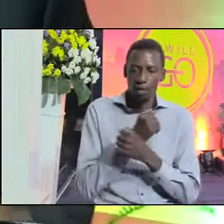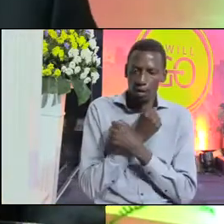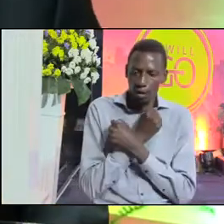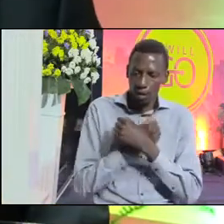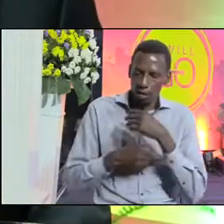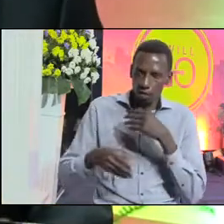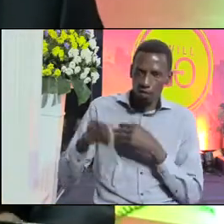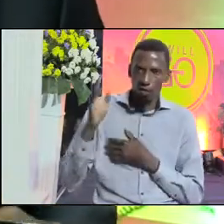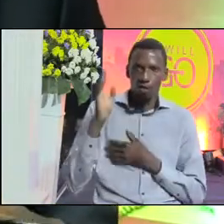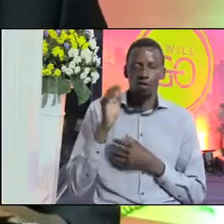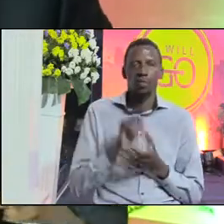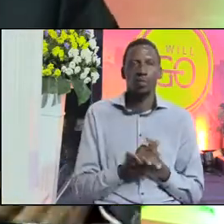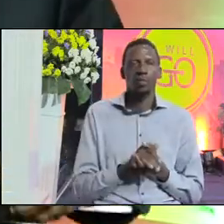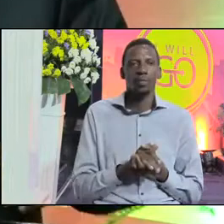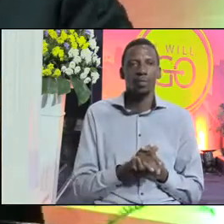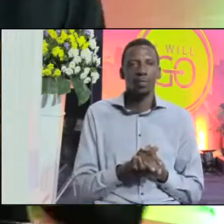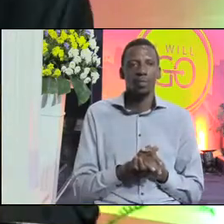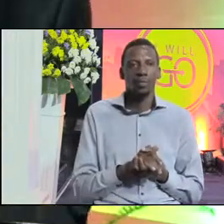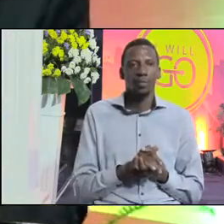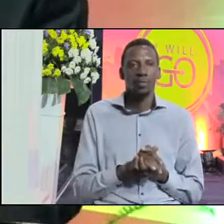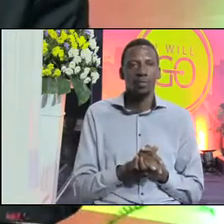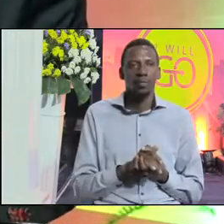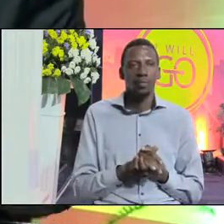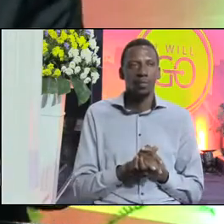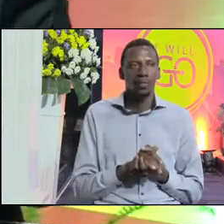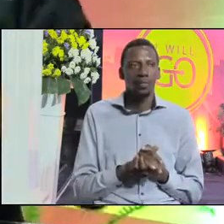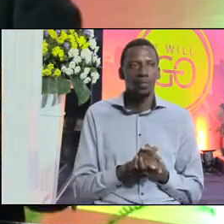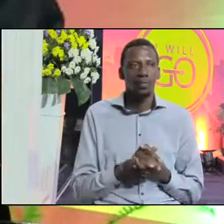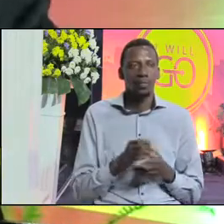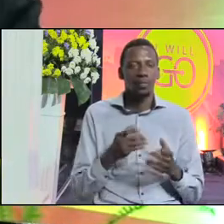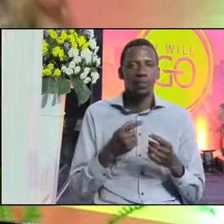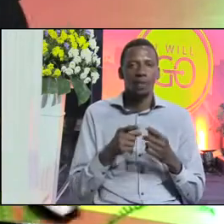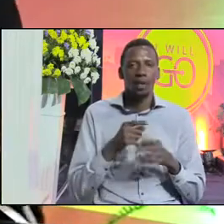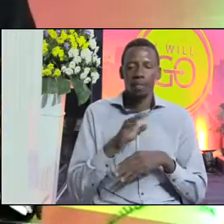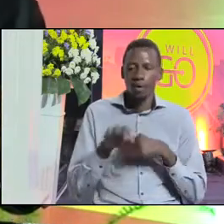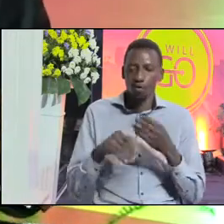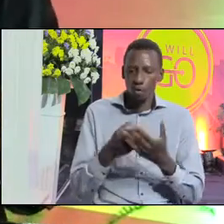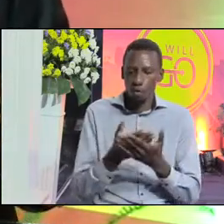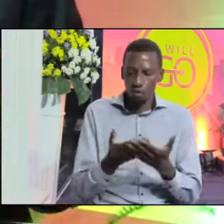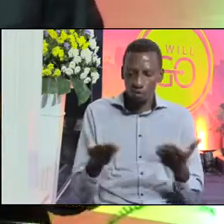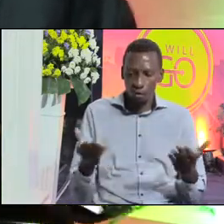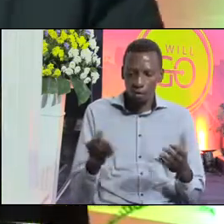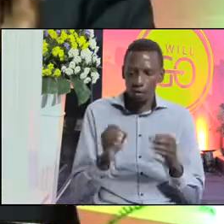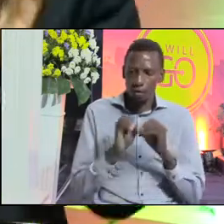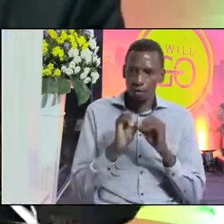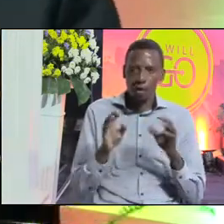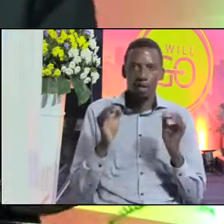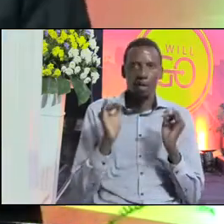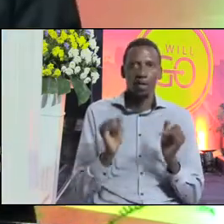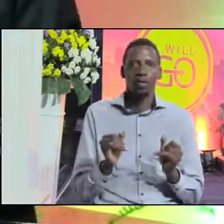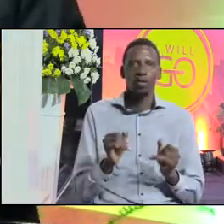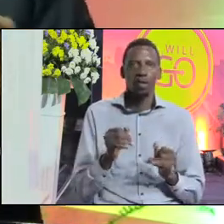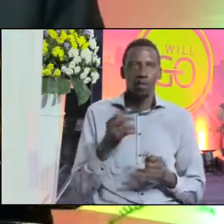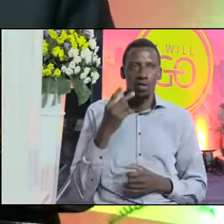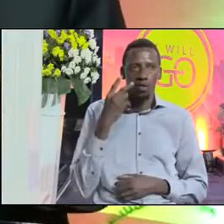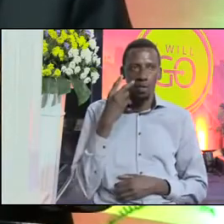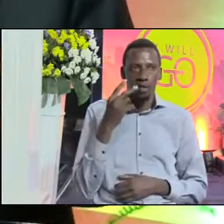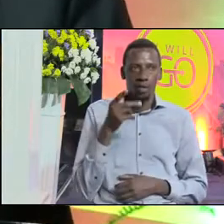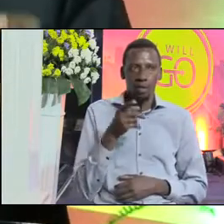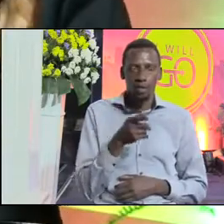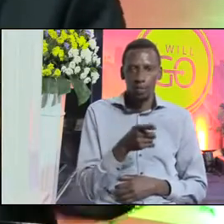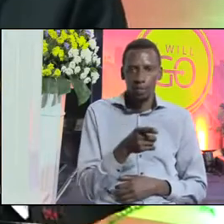be saints. But all this is nothing really new. You see, these lines over